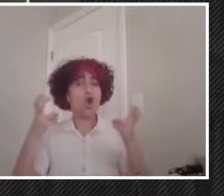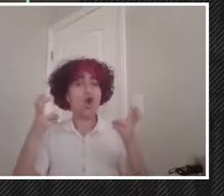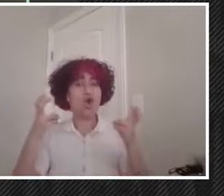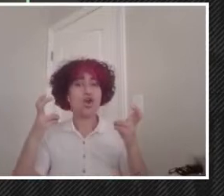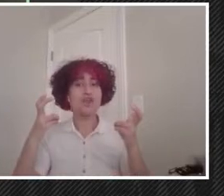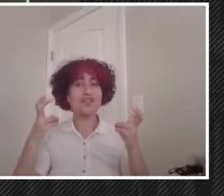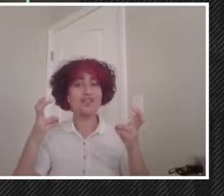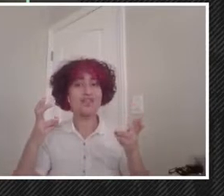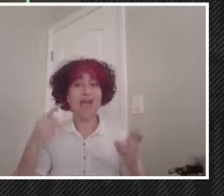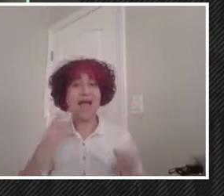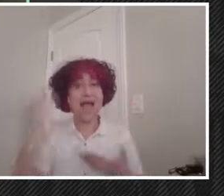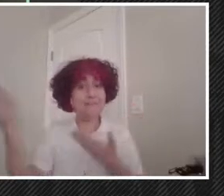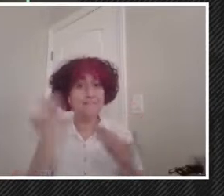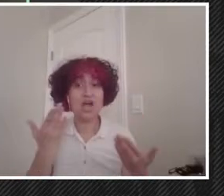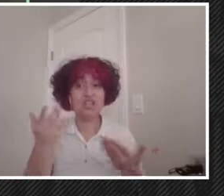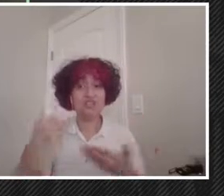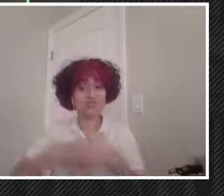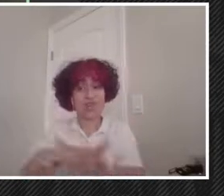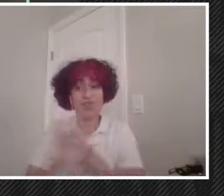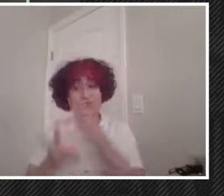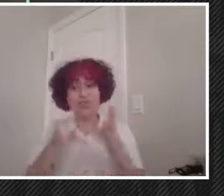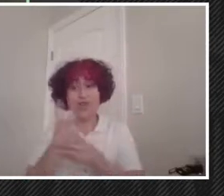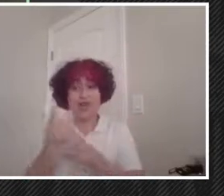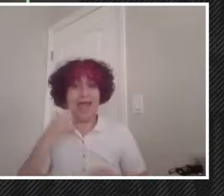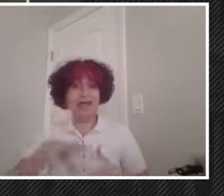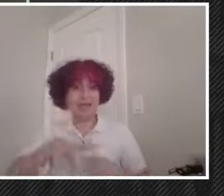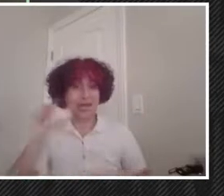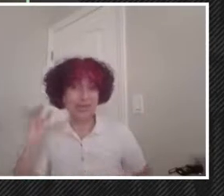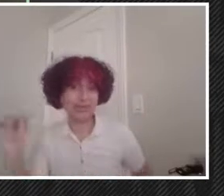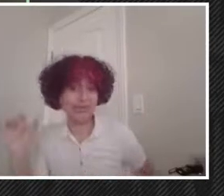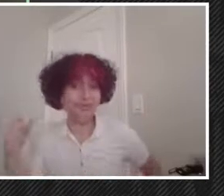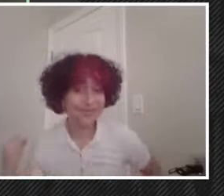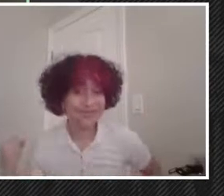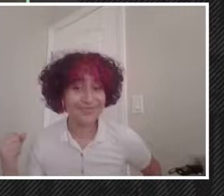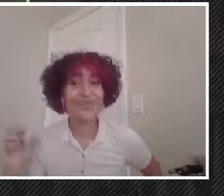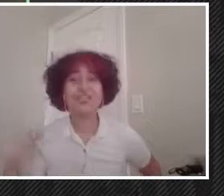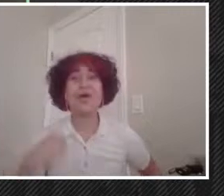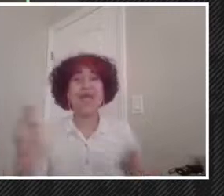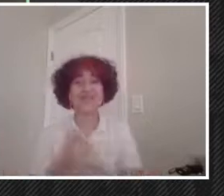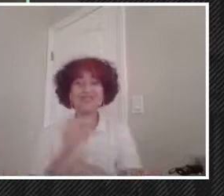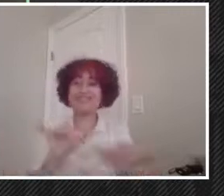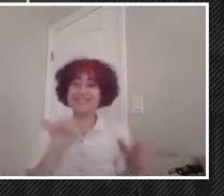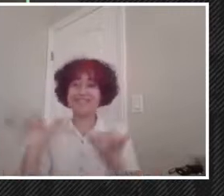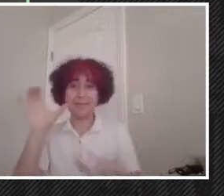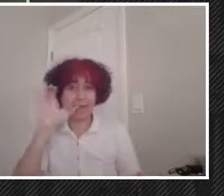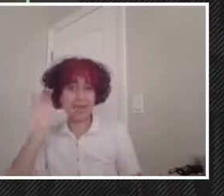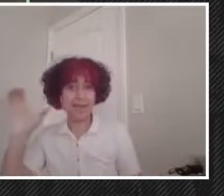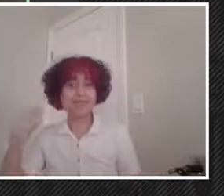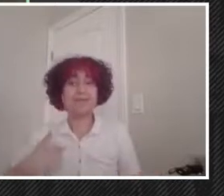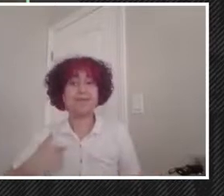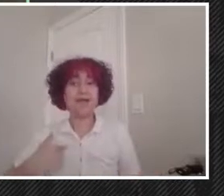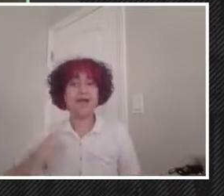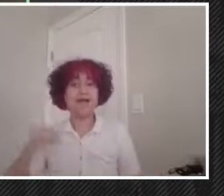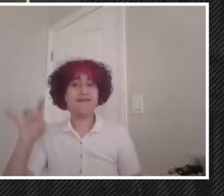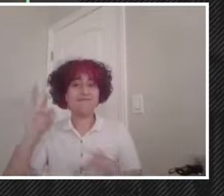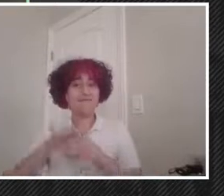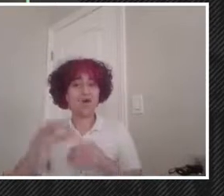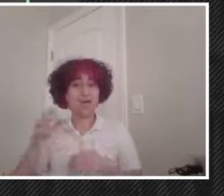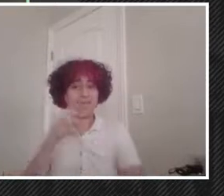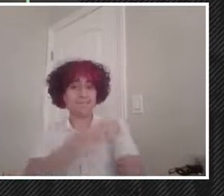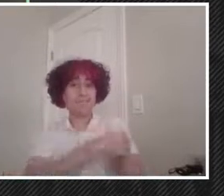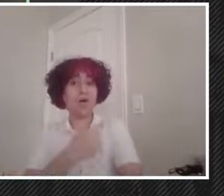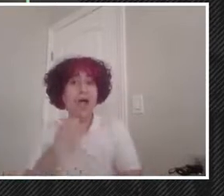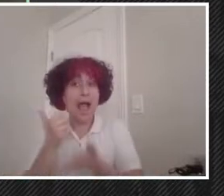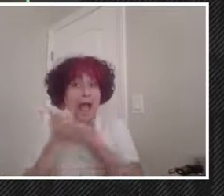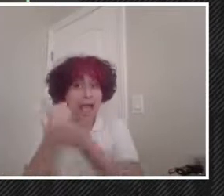I brought you in this world and I can take you out. And so I use that same concept in my voting power, right? Like I helped to get you